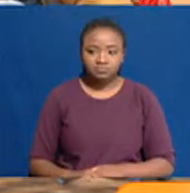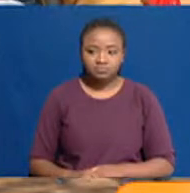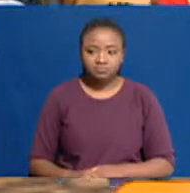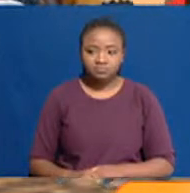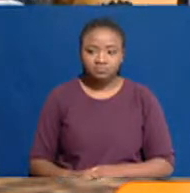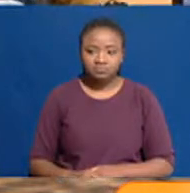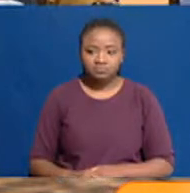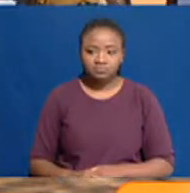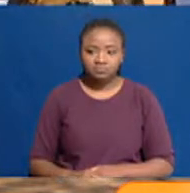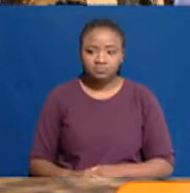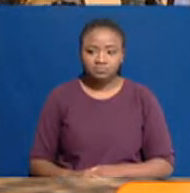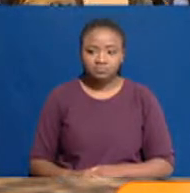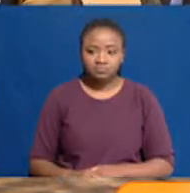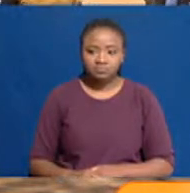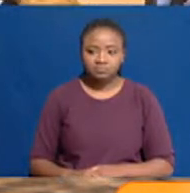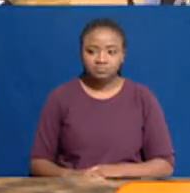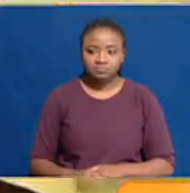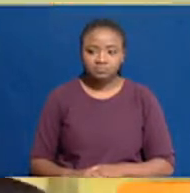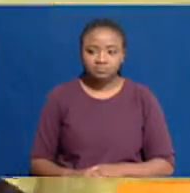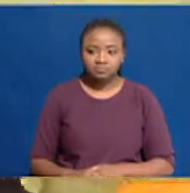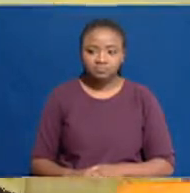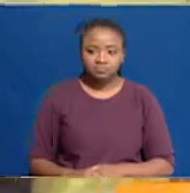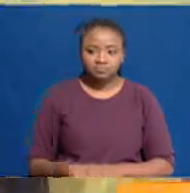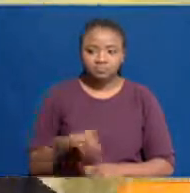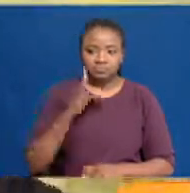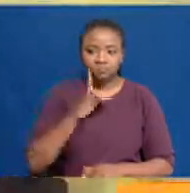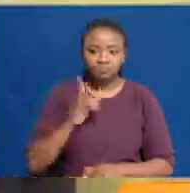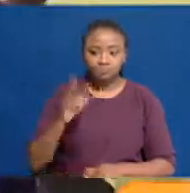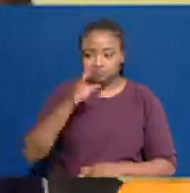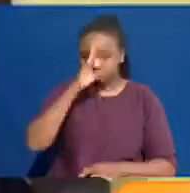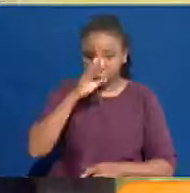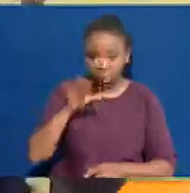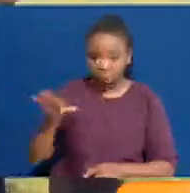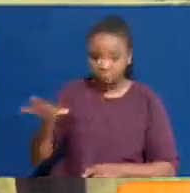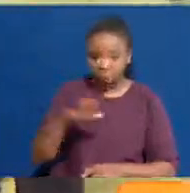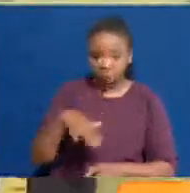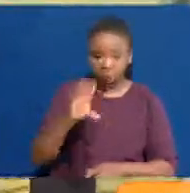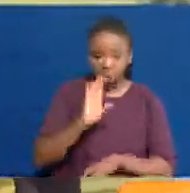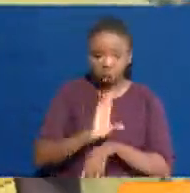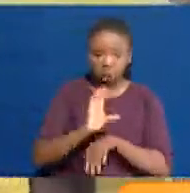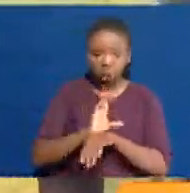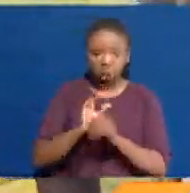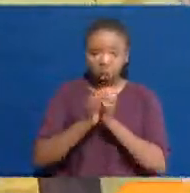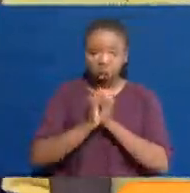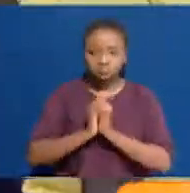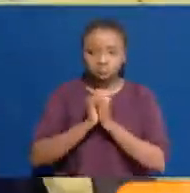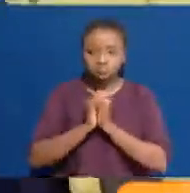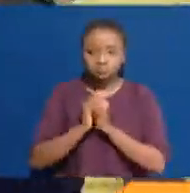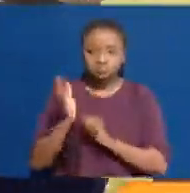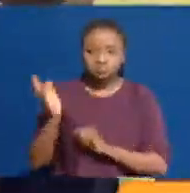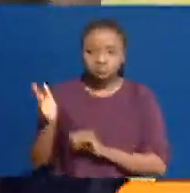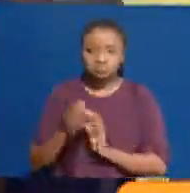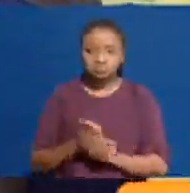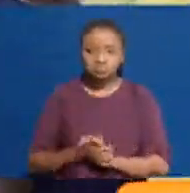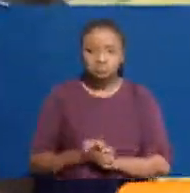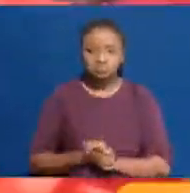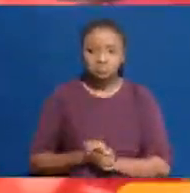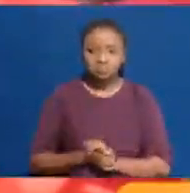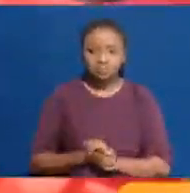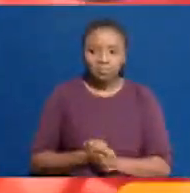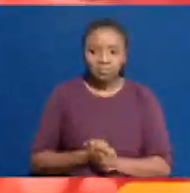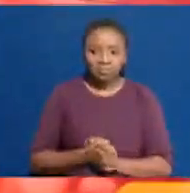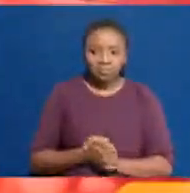Uwanjandege camp on the outskirts of Marigat town on Sunday morning, and a church service is underway in this makeshift